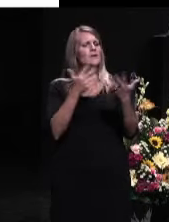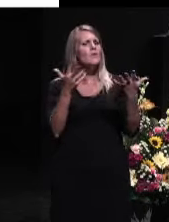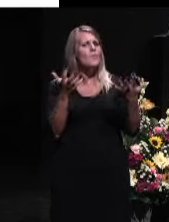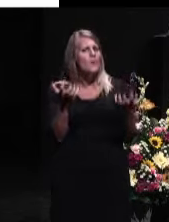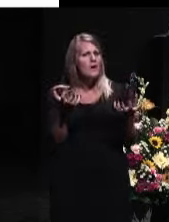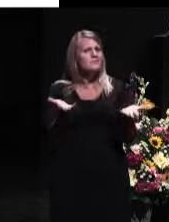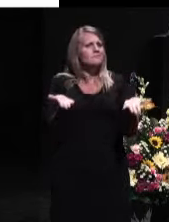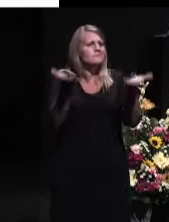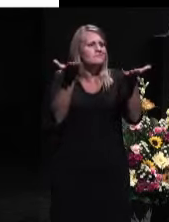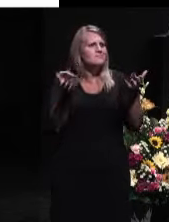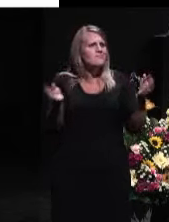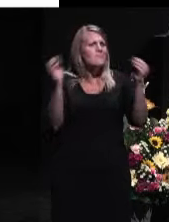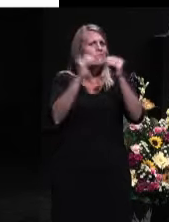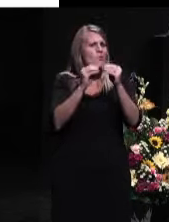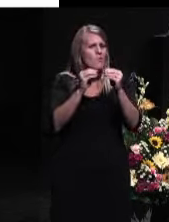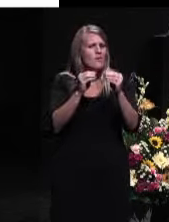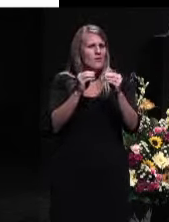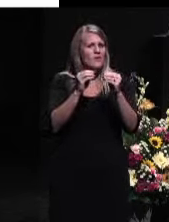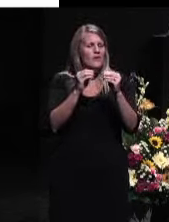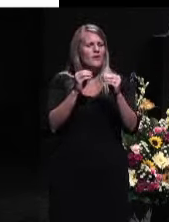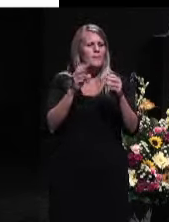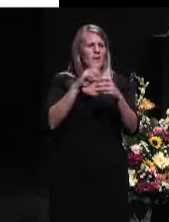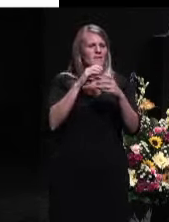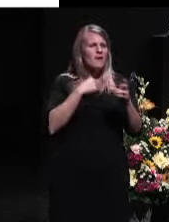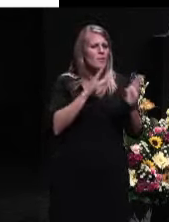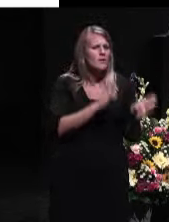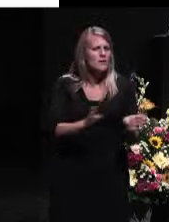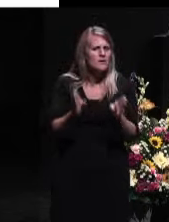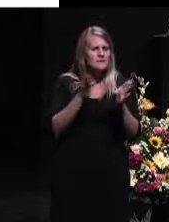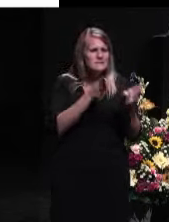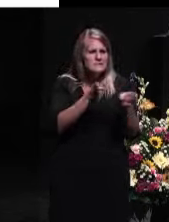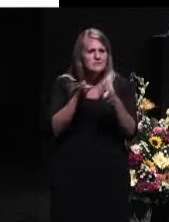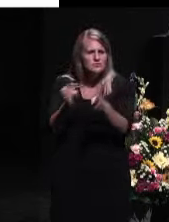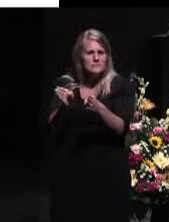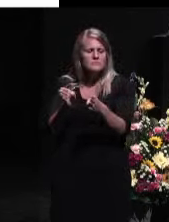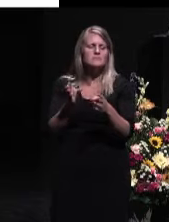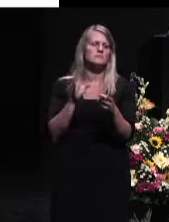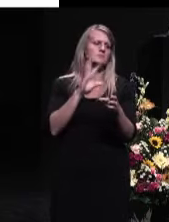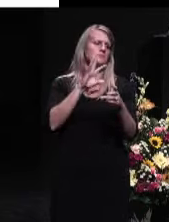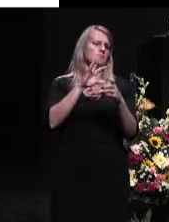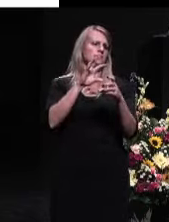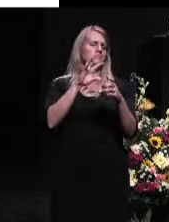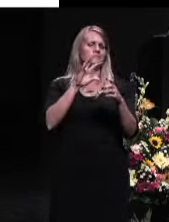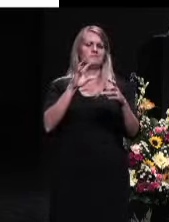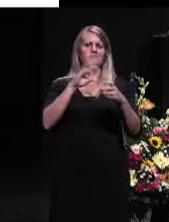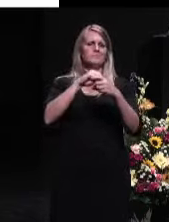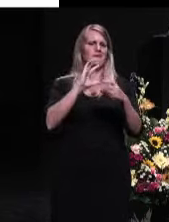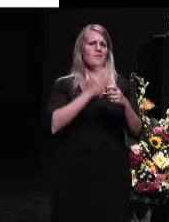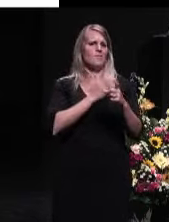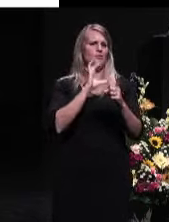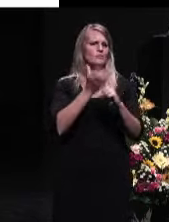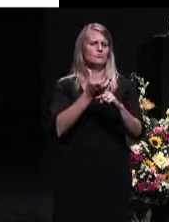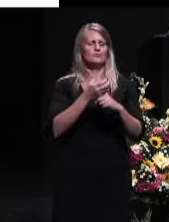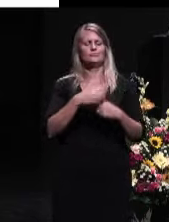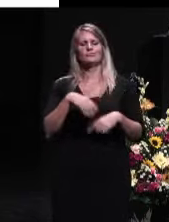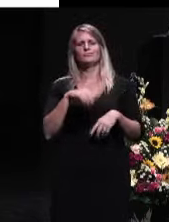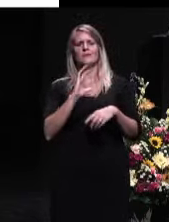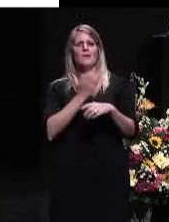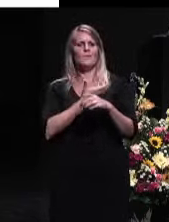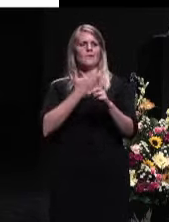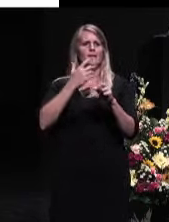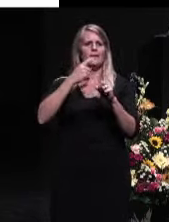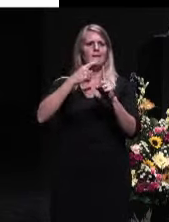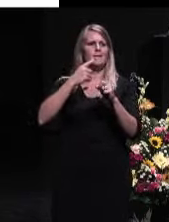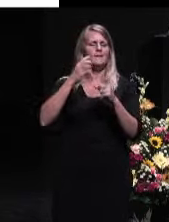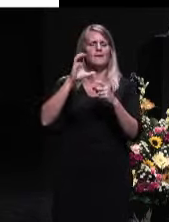strategic direction. This is about our culture, this is about our climate, and there's a number of activities that have been underway and some that are new. These